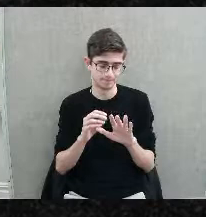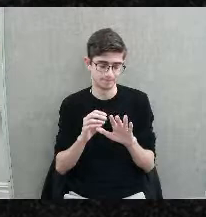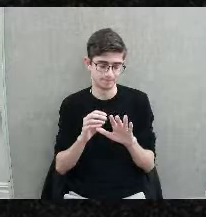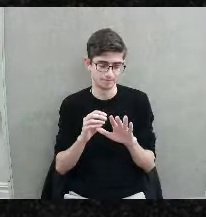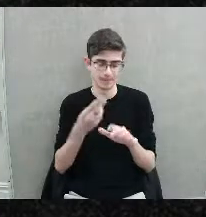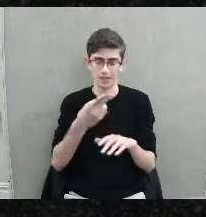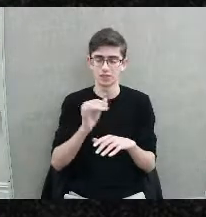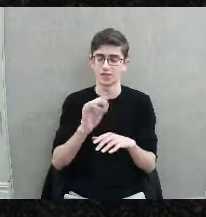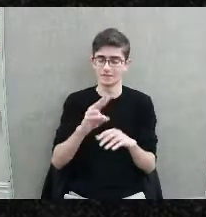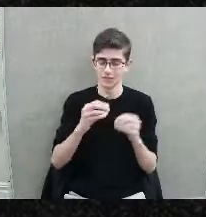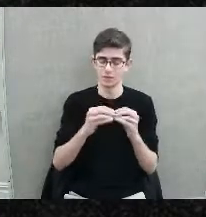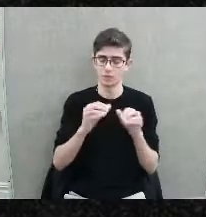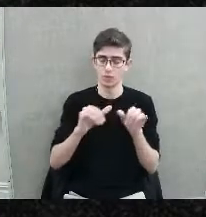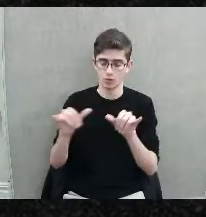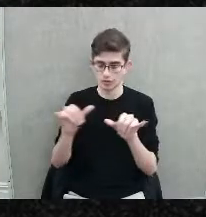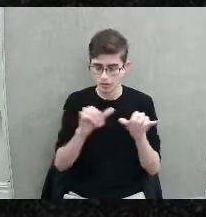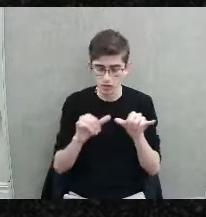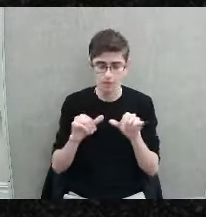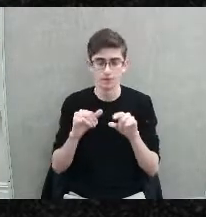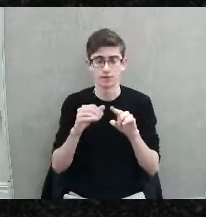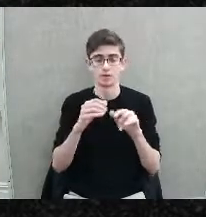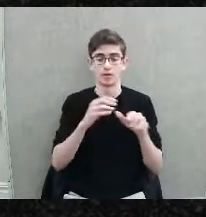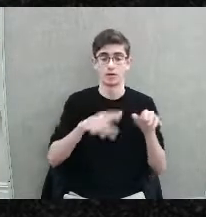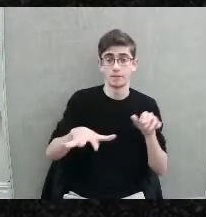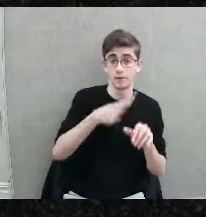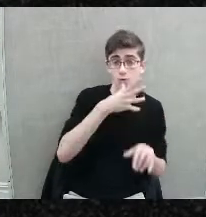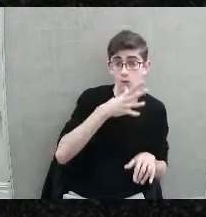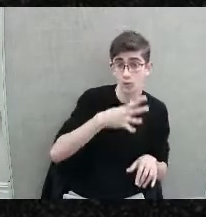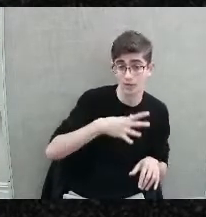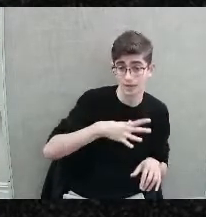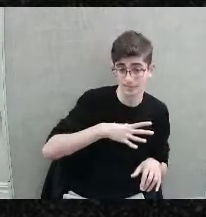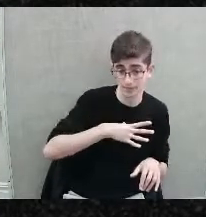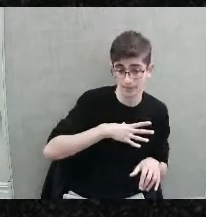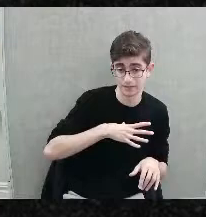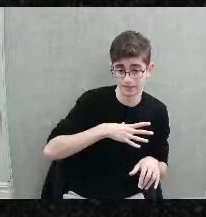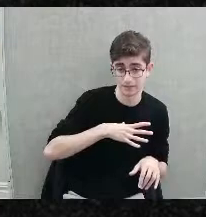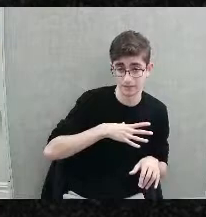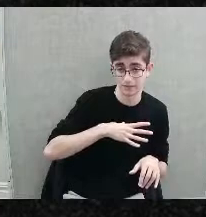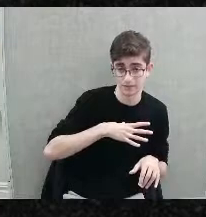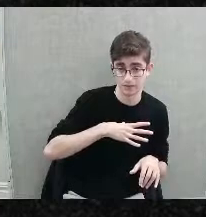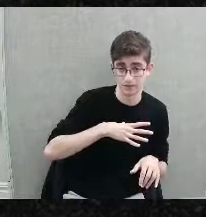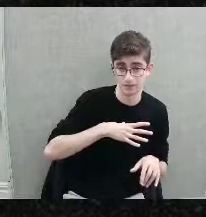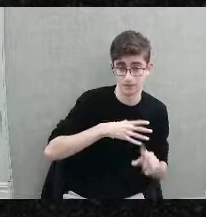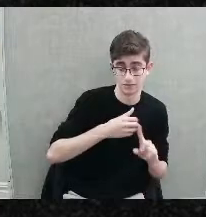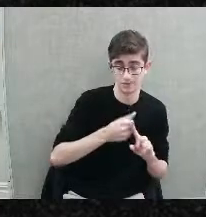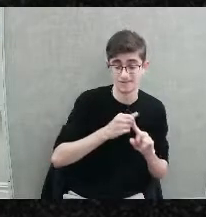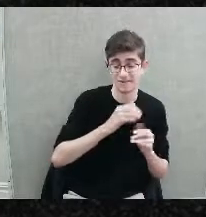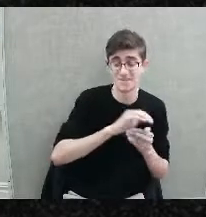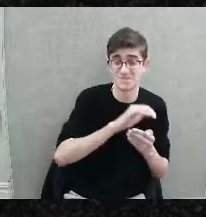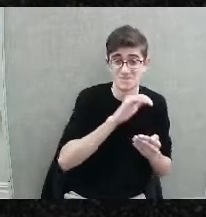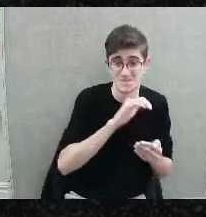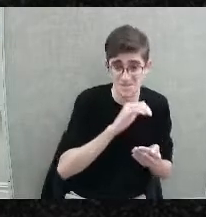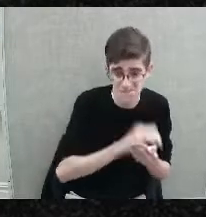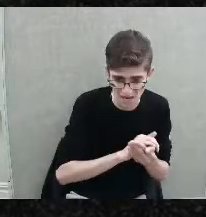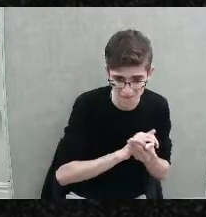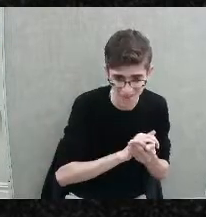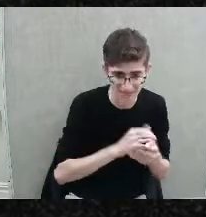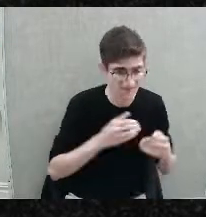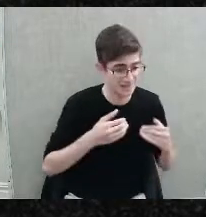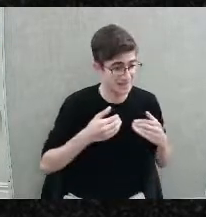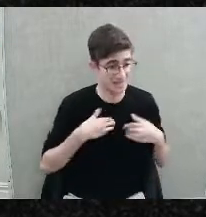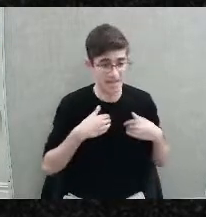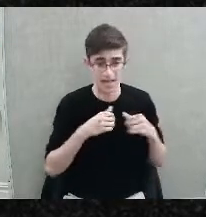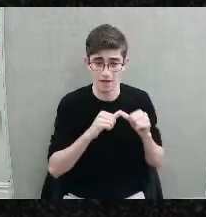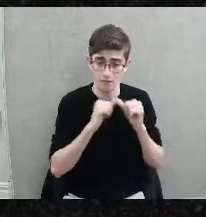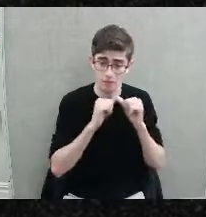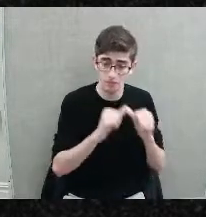women are getting infected more rapidly. United women who are married or who have a stable partner, they